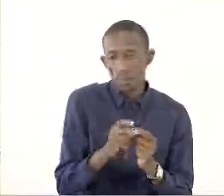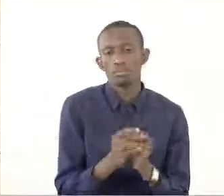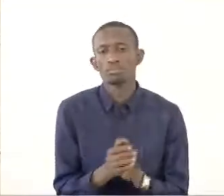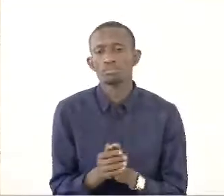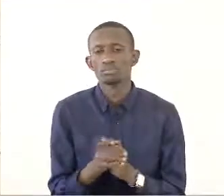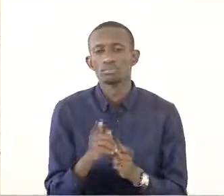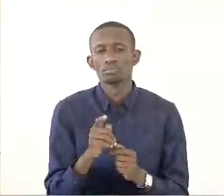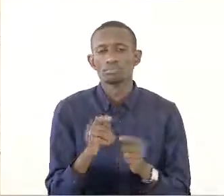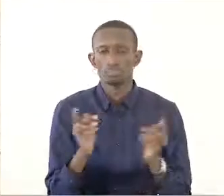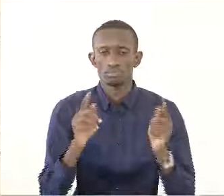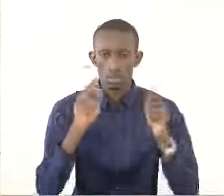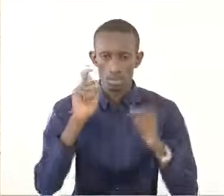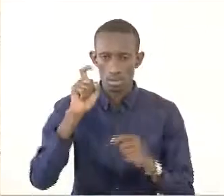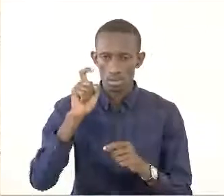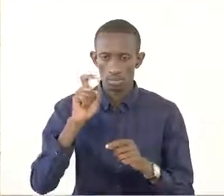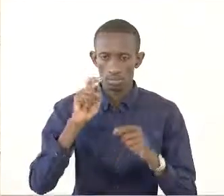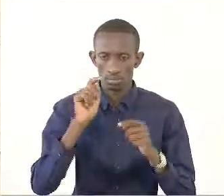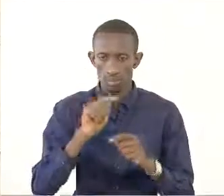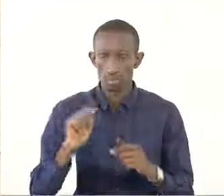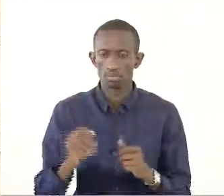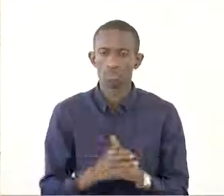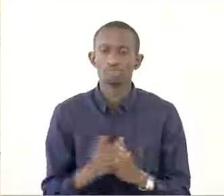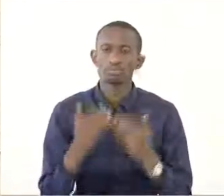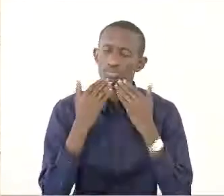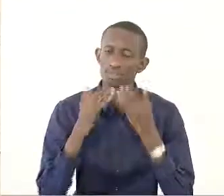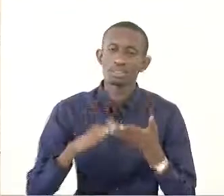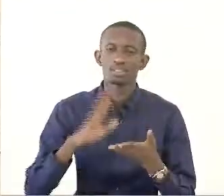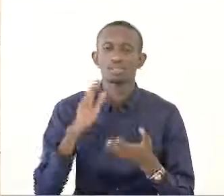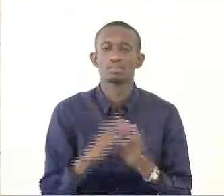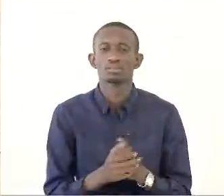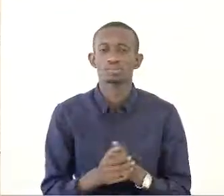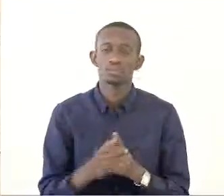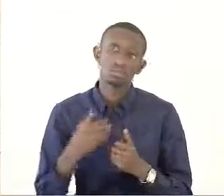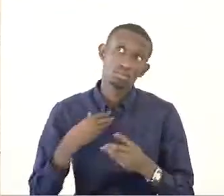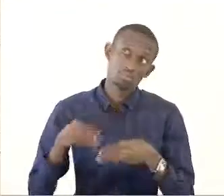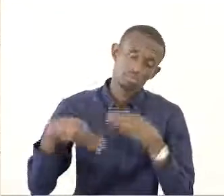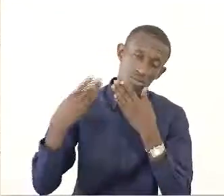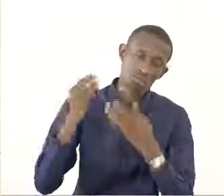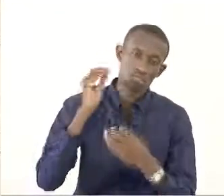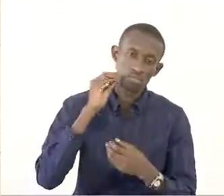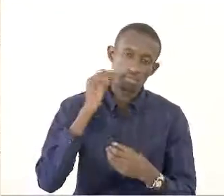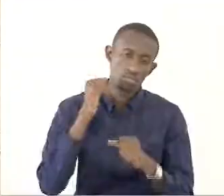your x-axis. Now, I thank you very much. Let me leave you with a homework.